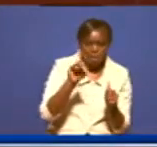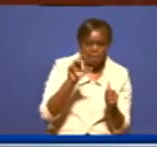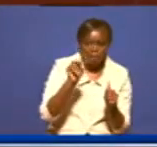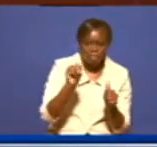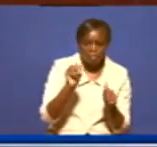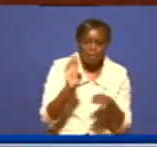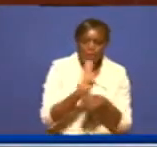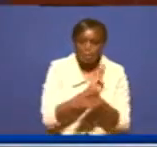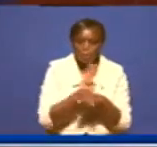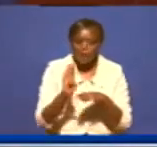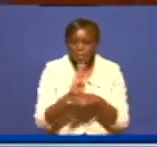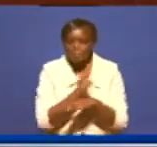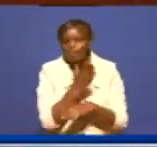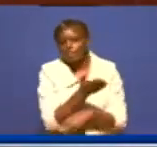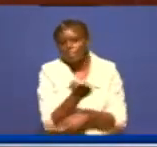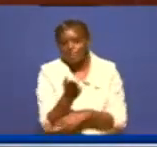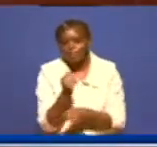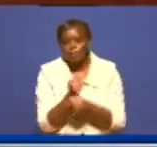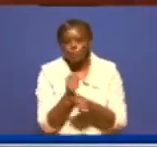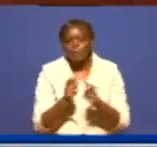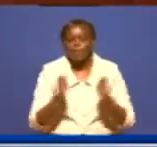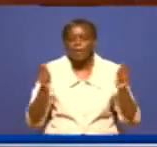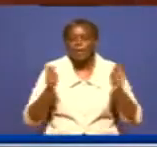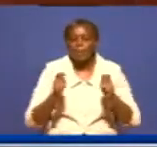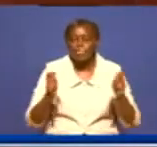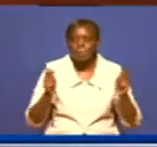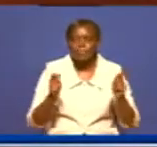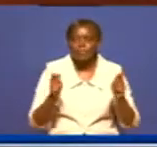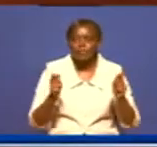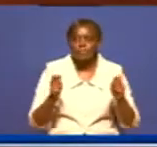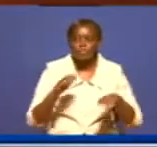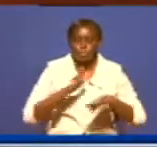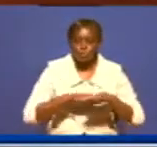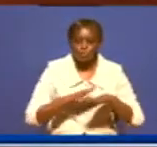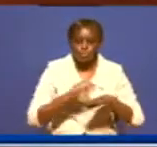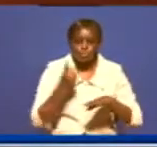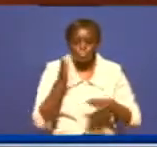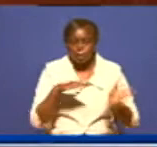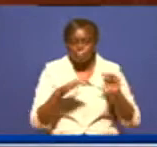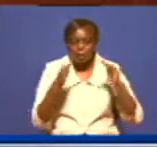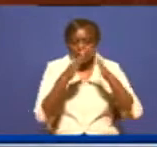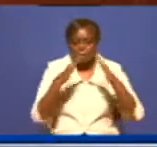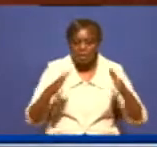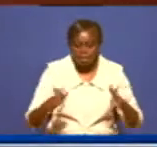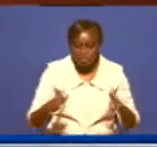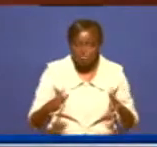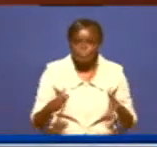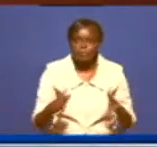traversing the country, doing campaigns of Kuzimia, but it is good to see him back in the House.